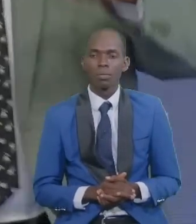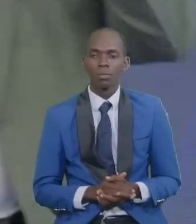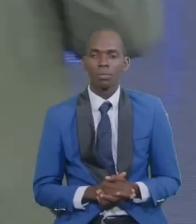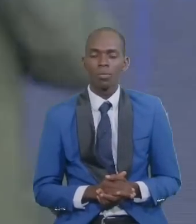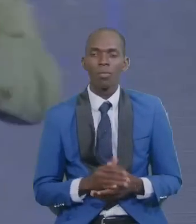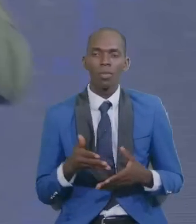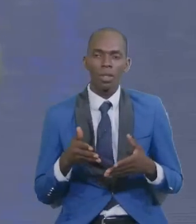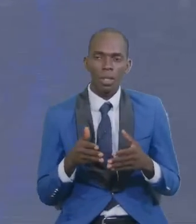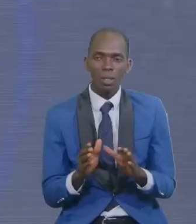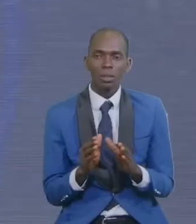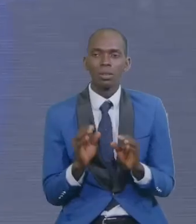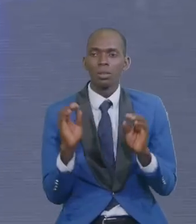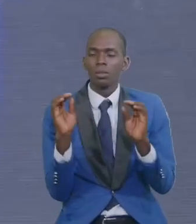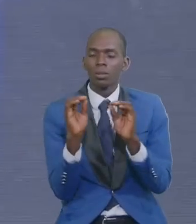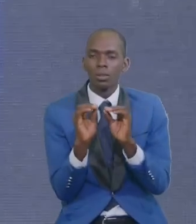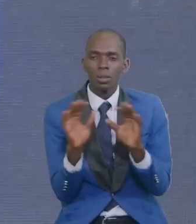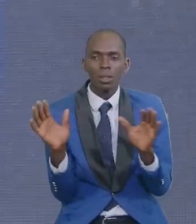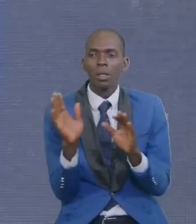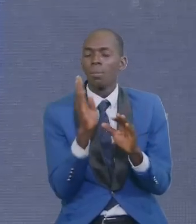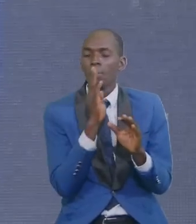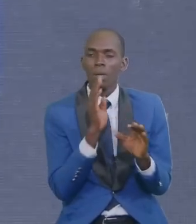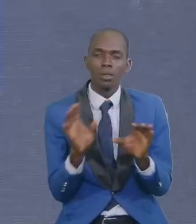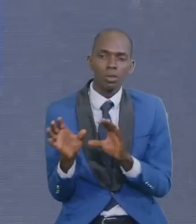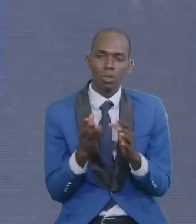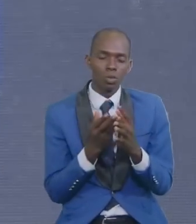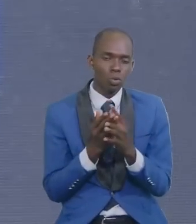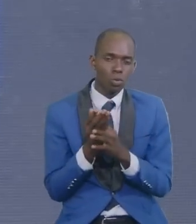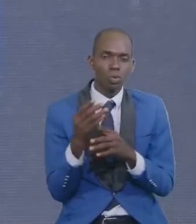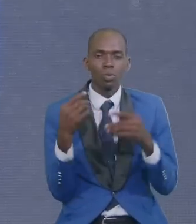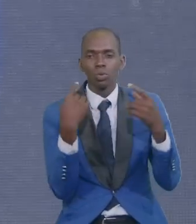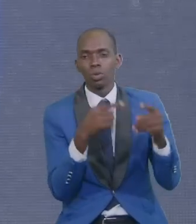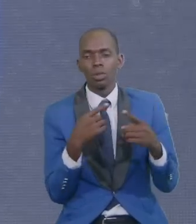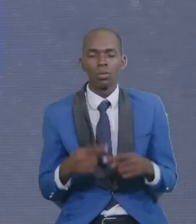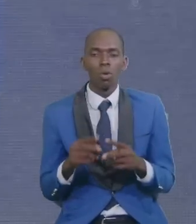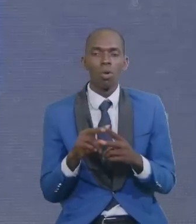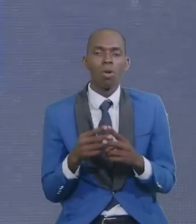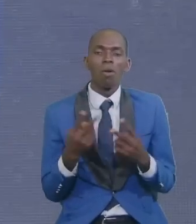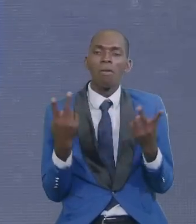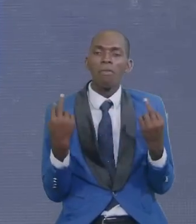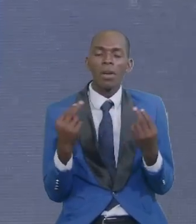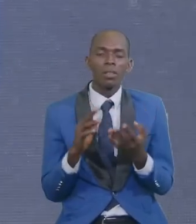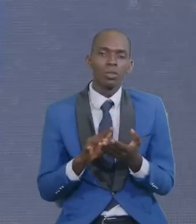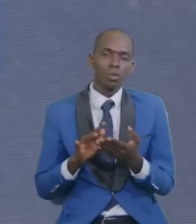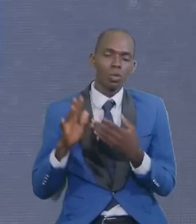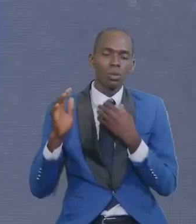Let nothing be done through strife or vainglory,